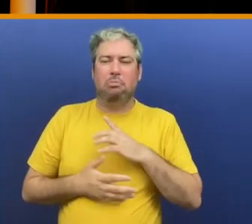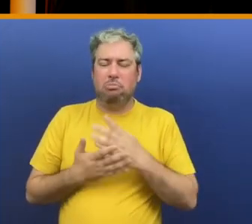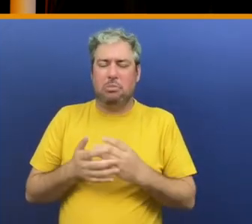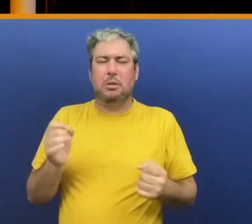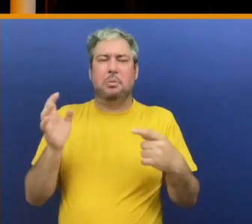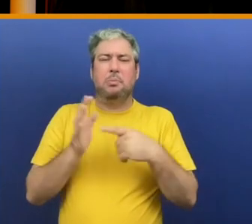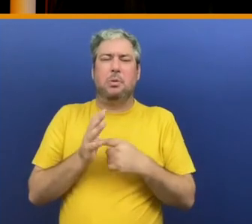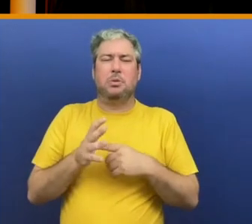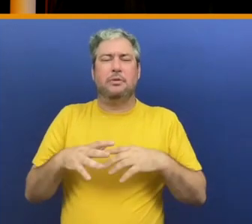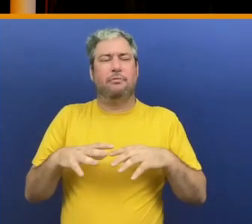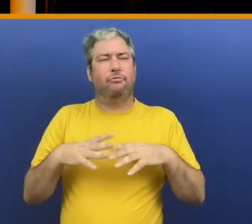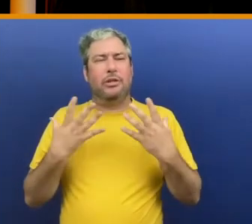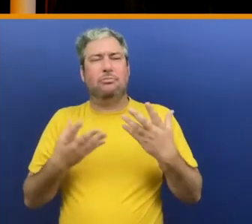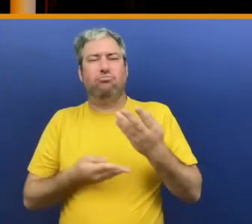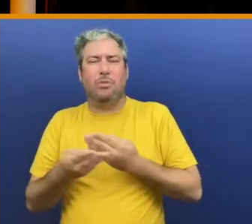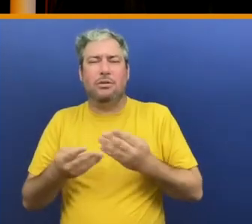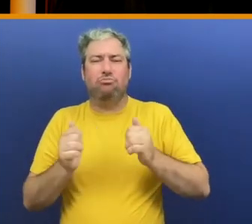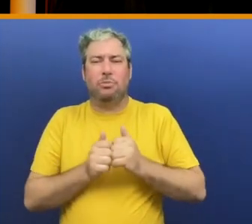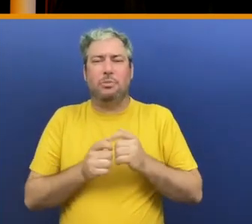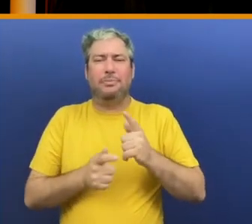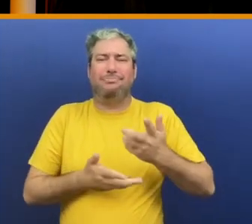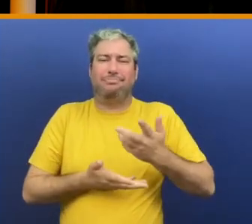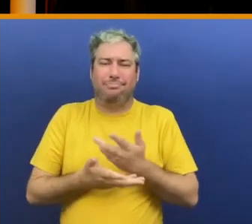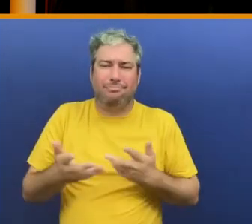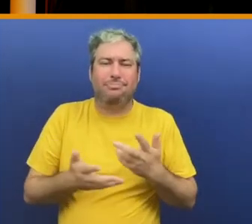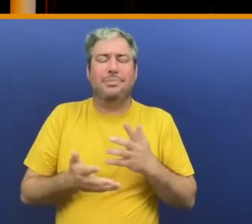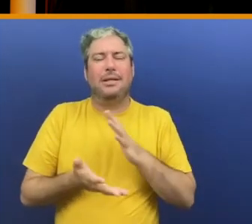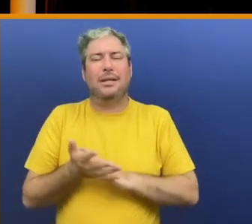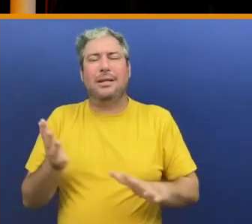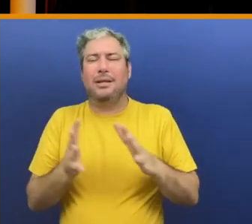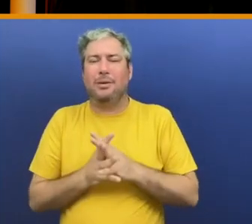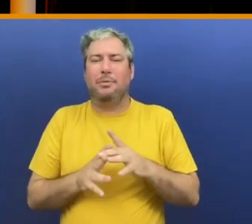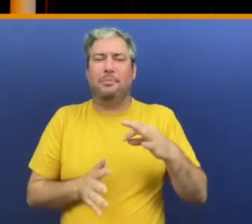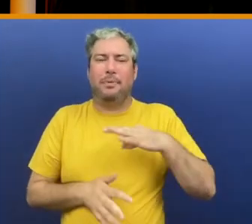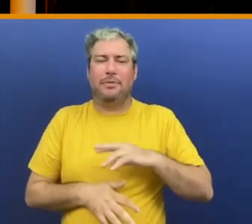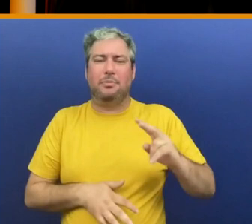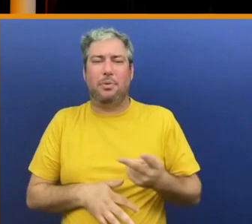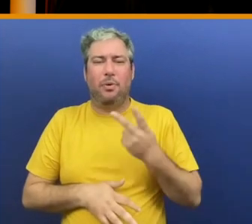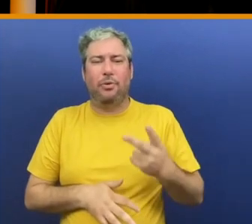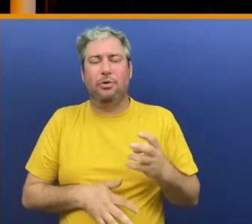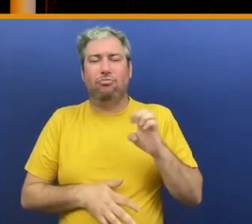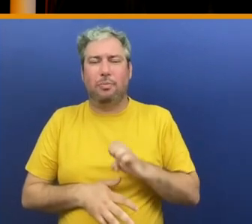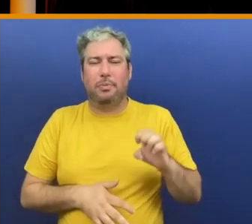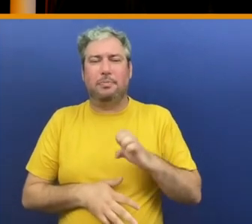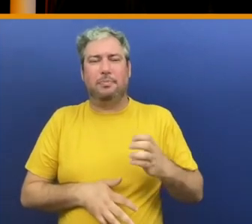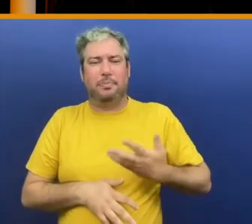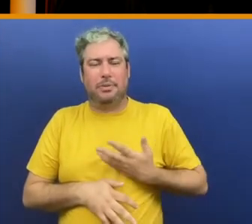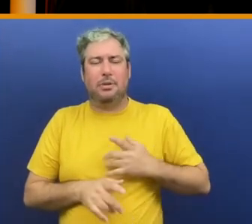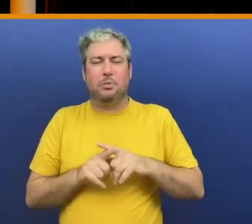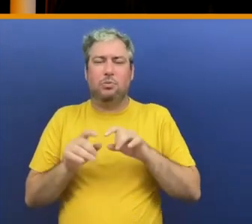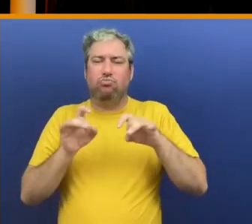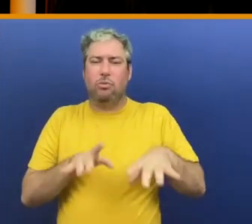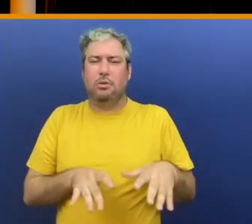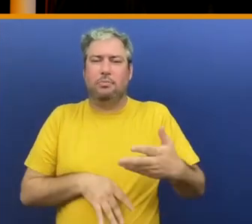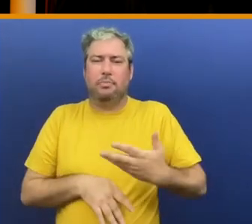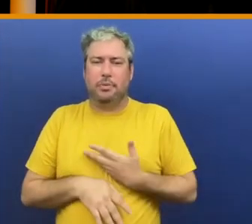both European businesses and Australian businesses. And that was even before there had